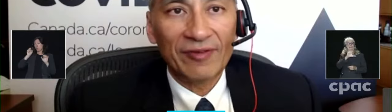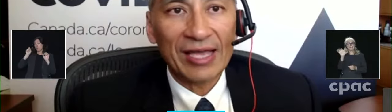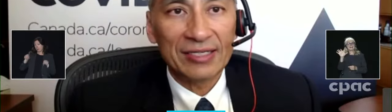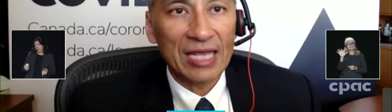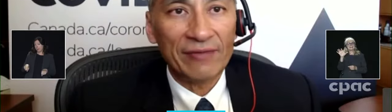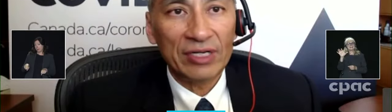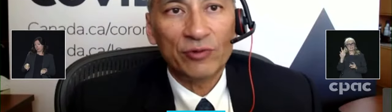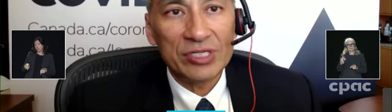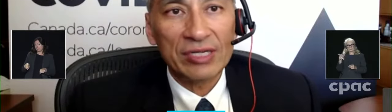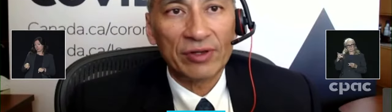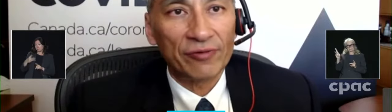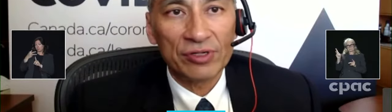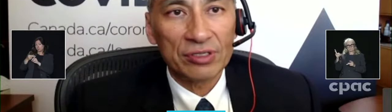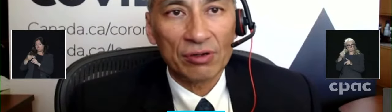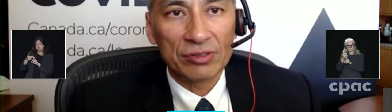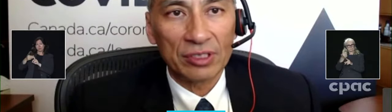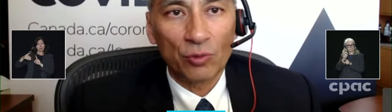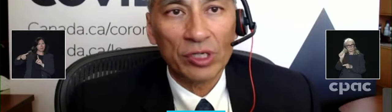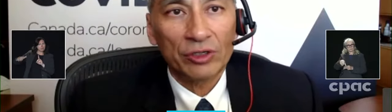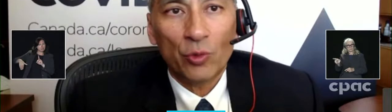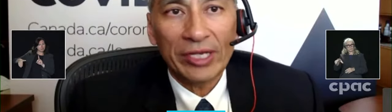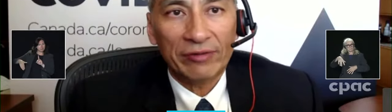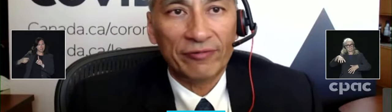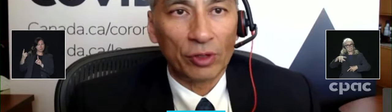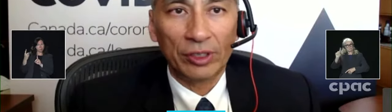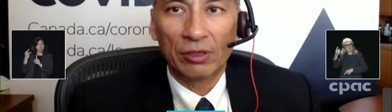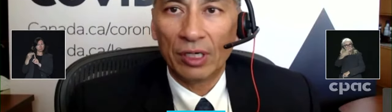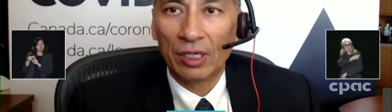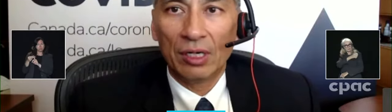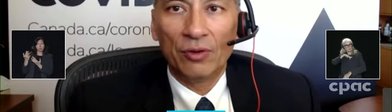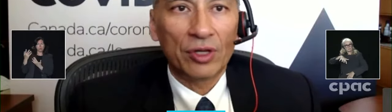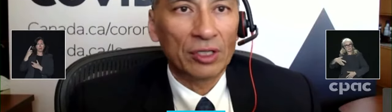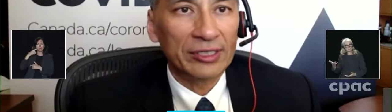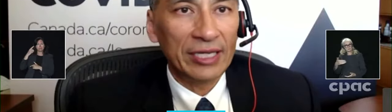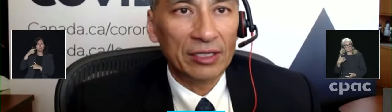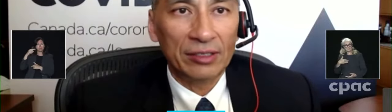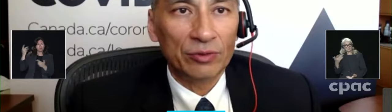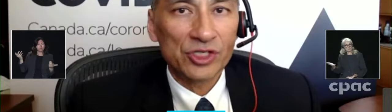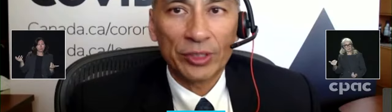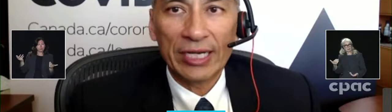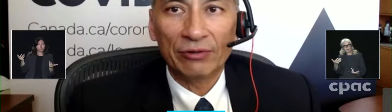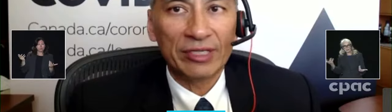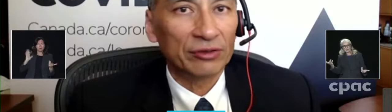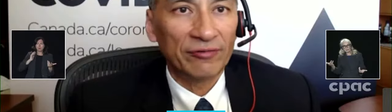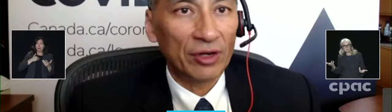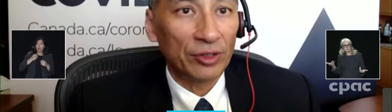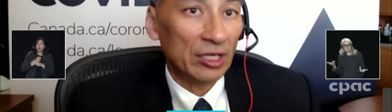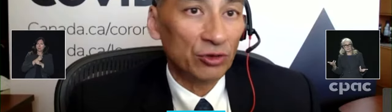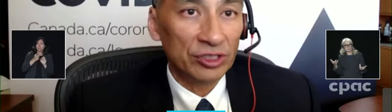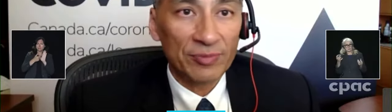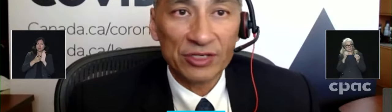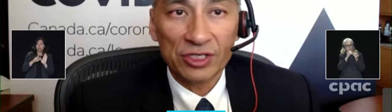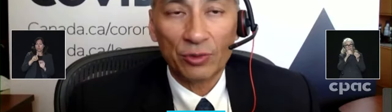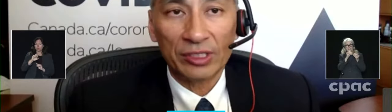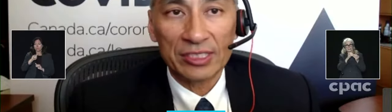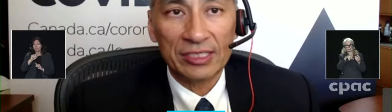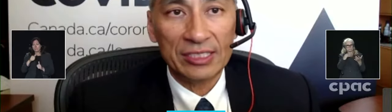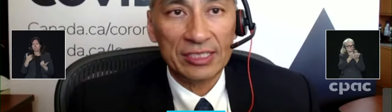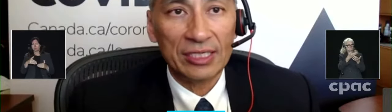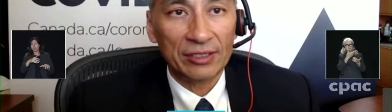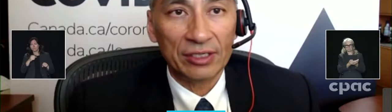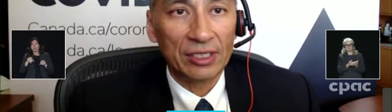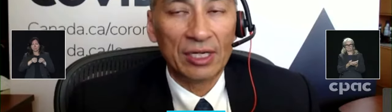get a vaccine haven't even received their first dose? What are you waiting for? With all the data that we're showing now, Delta variant, and you're just mentioning